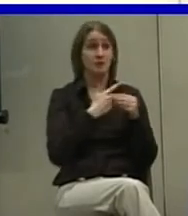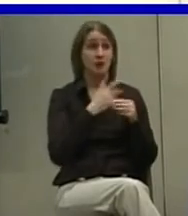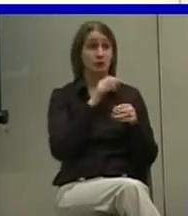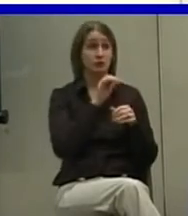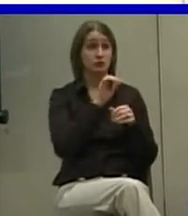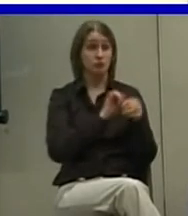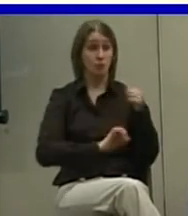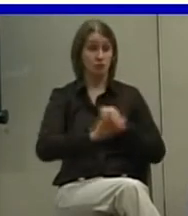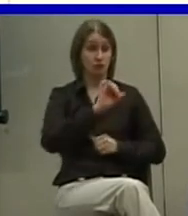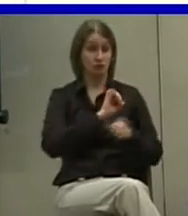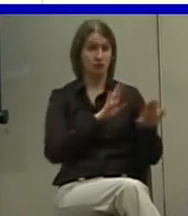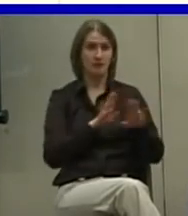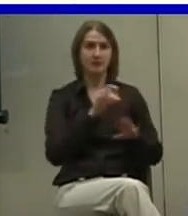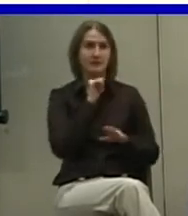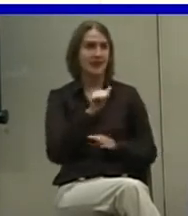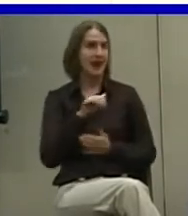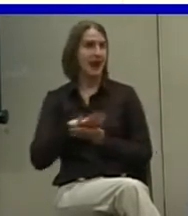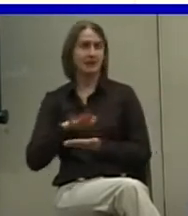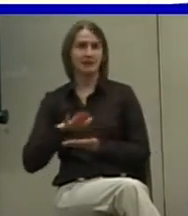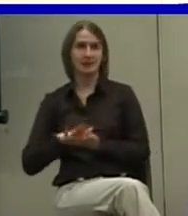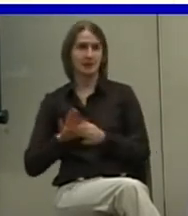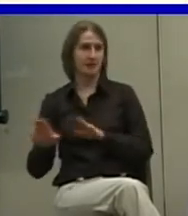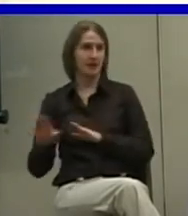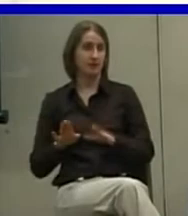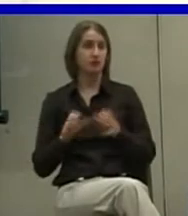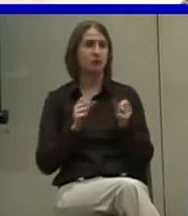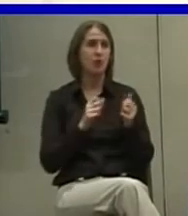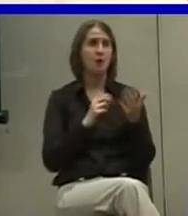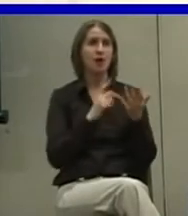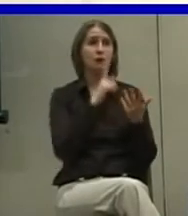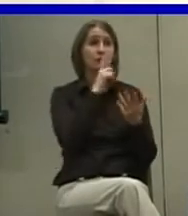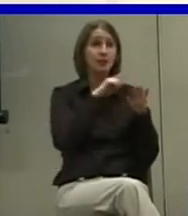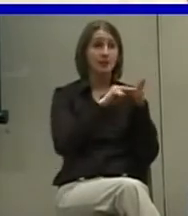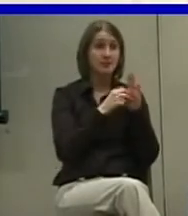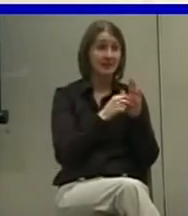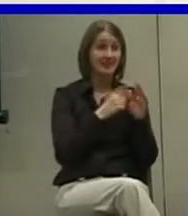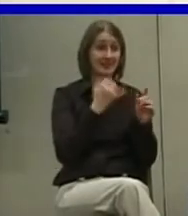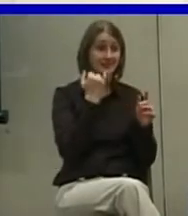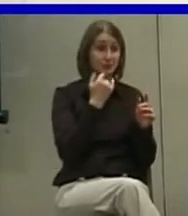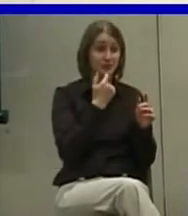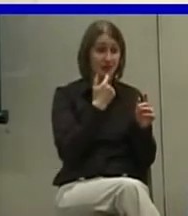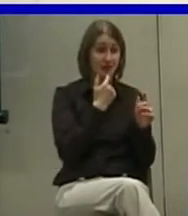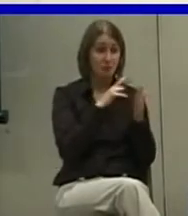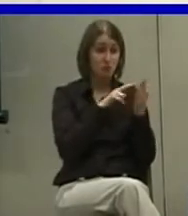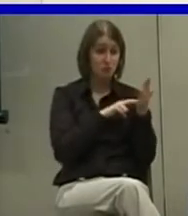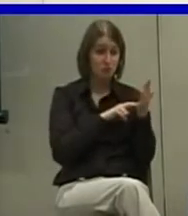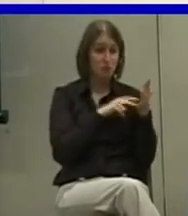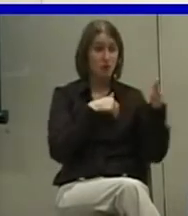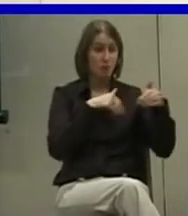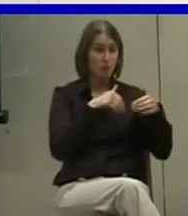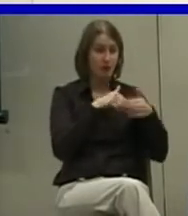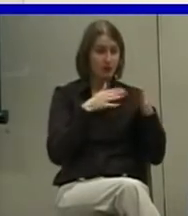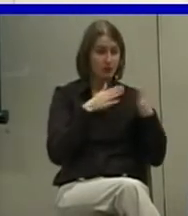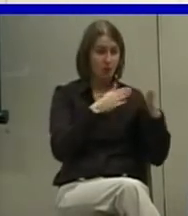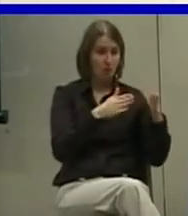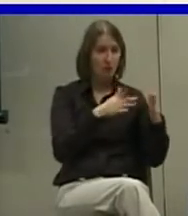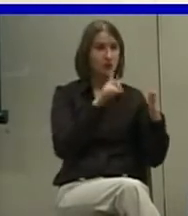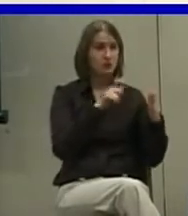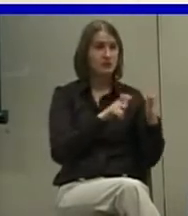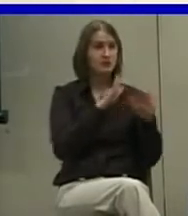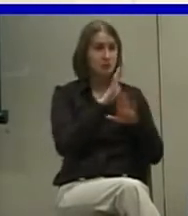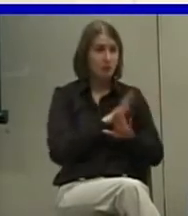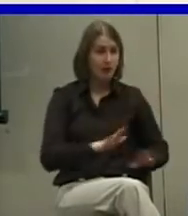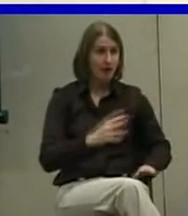not academic behaviors. So, what do you do if you say the rule is walk in the hall and keep an inside